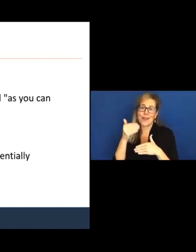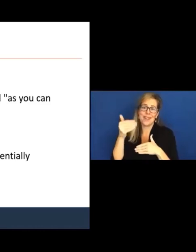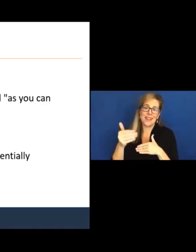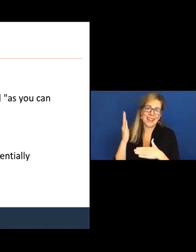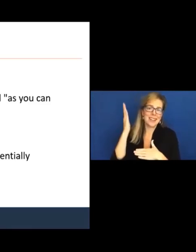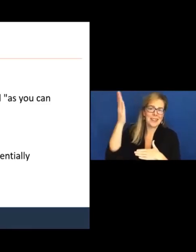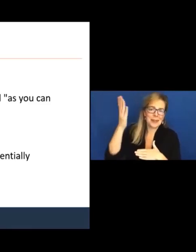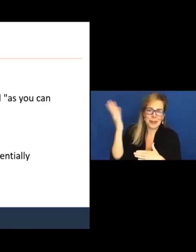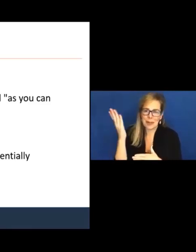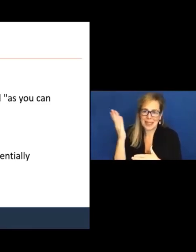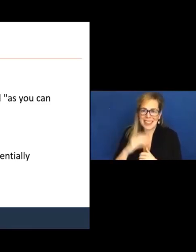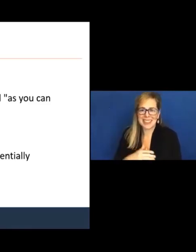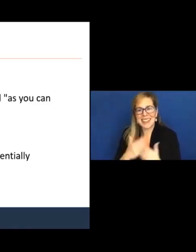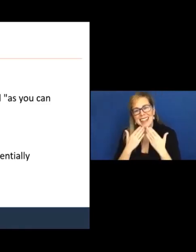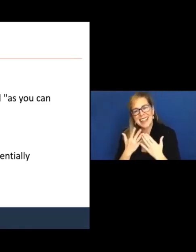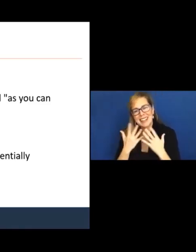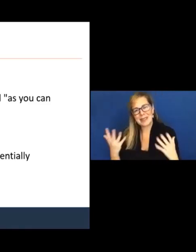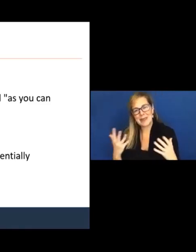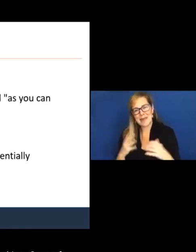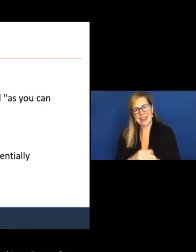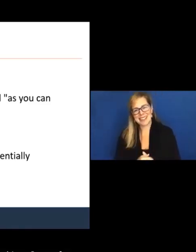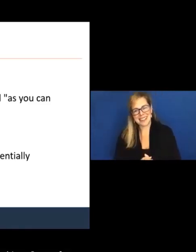presentations. Thank you so much.